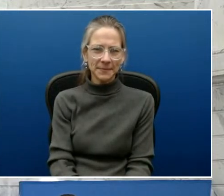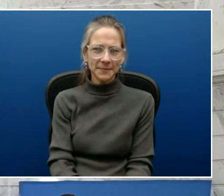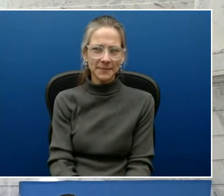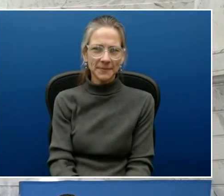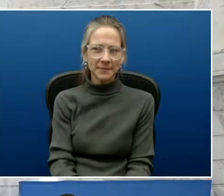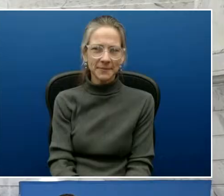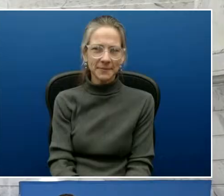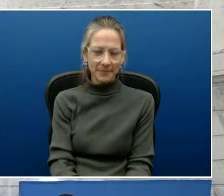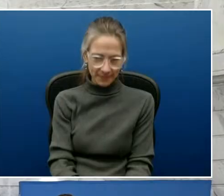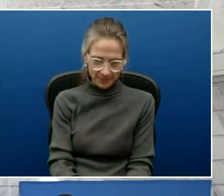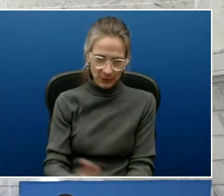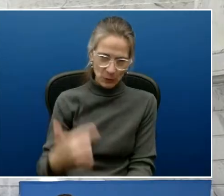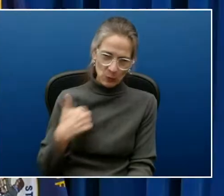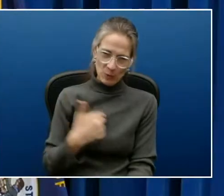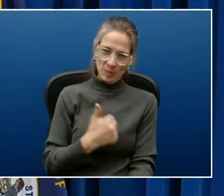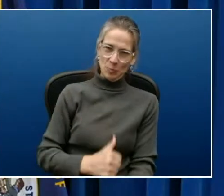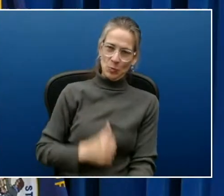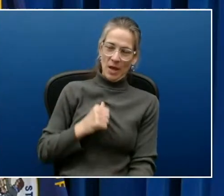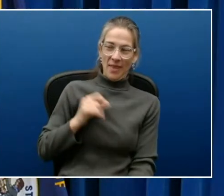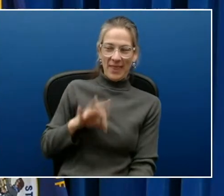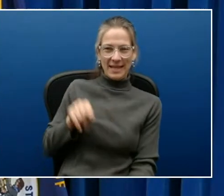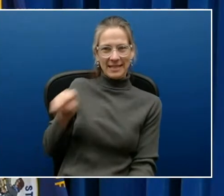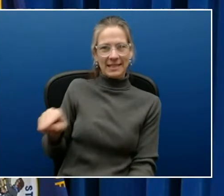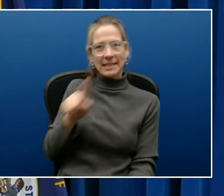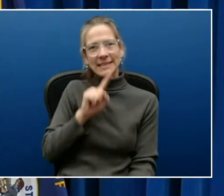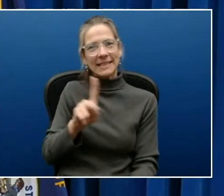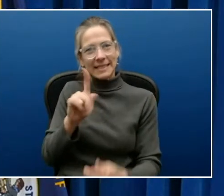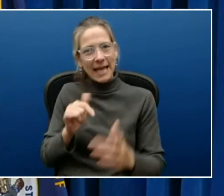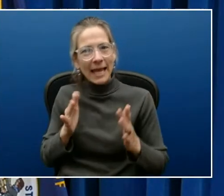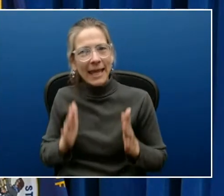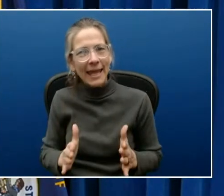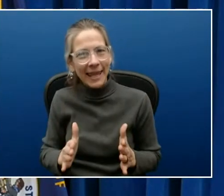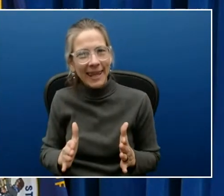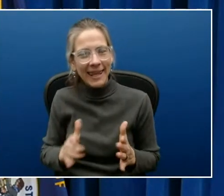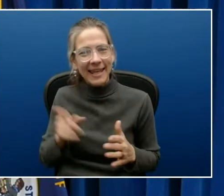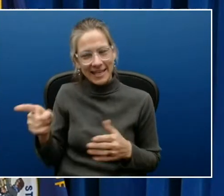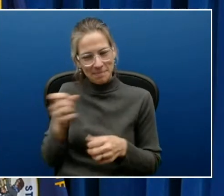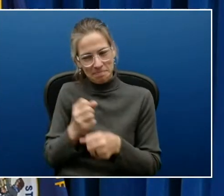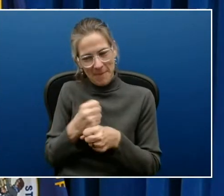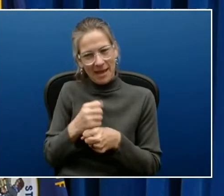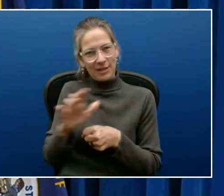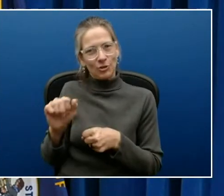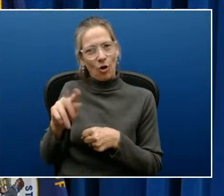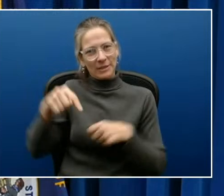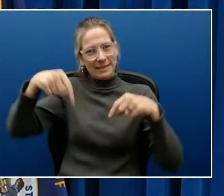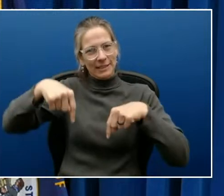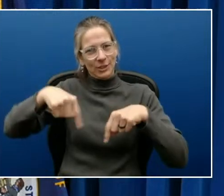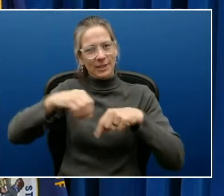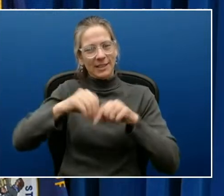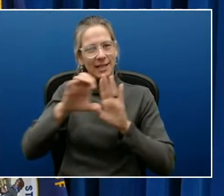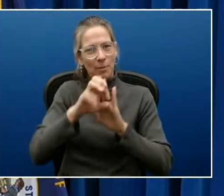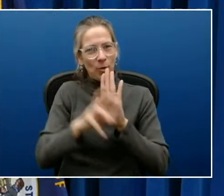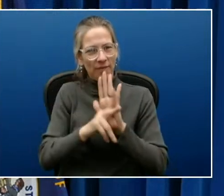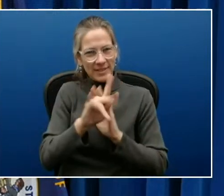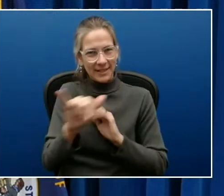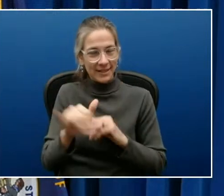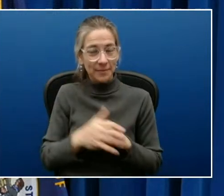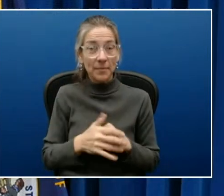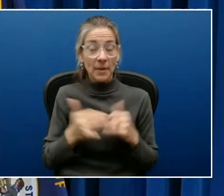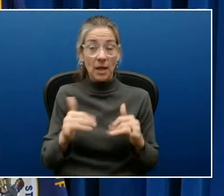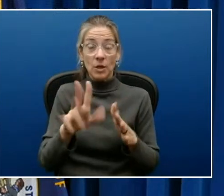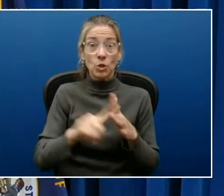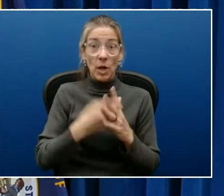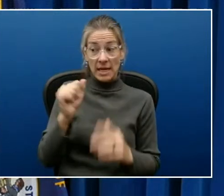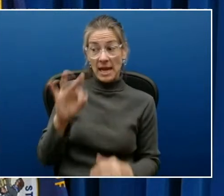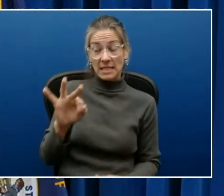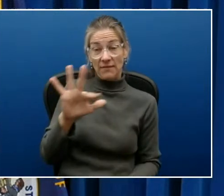And we are proud that Umberto is a Kentuckian who's making his art right here in the Commonwealth. So beginning in 1956